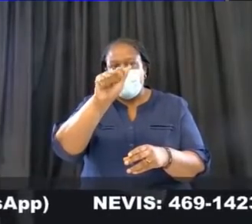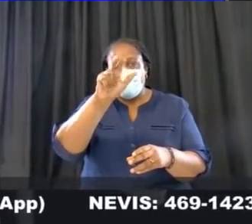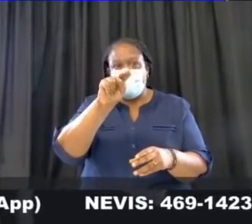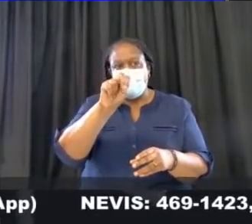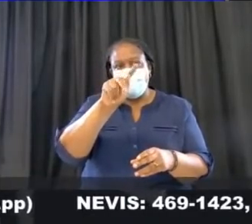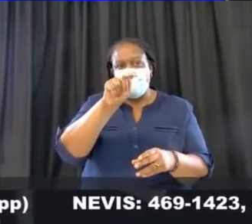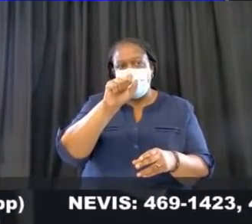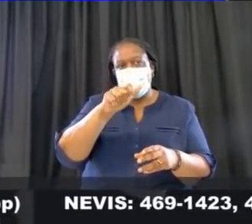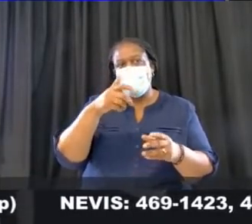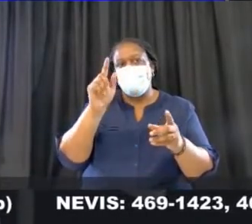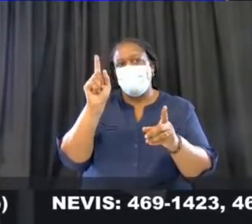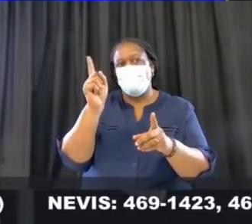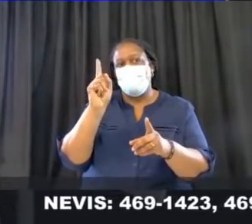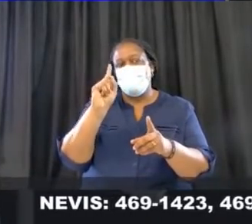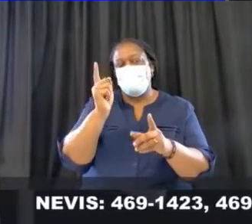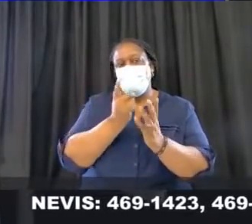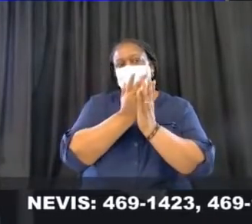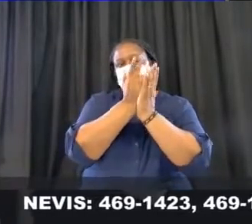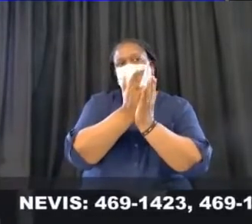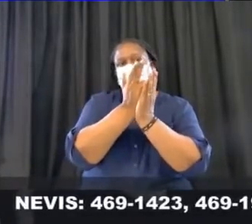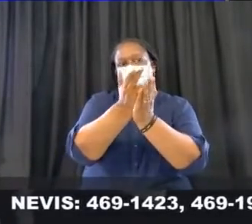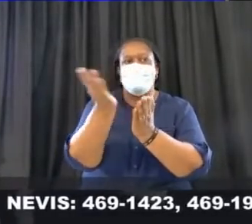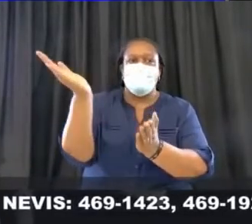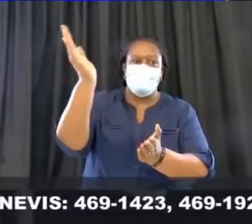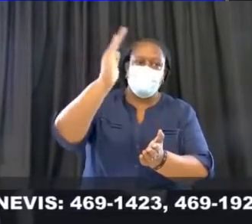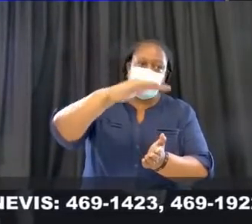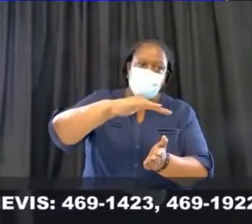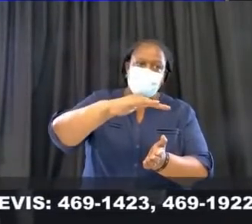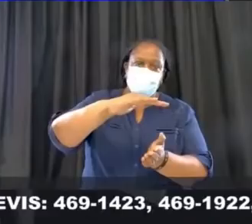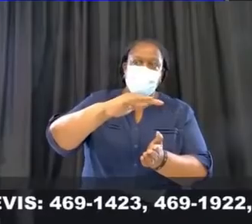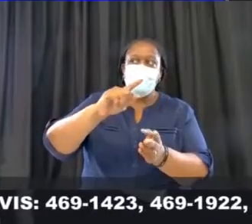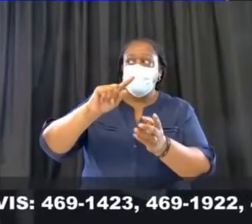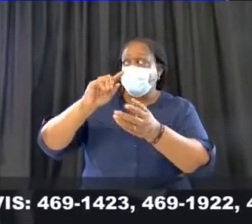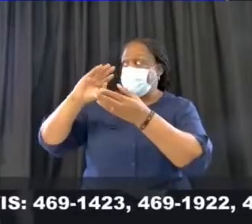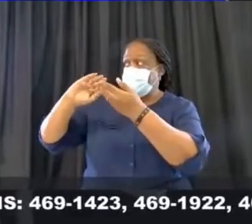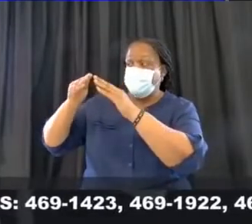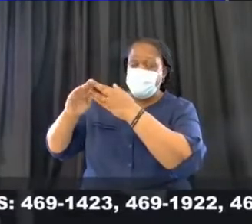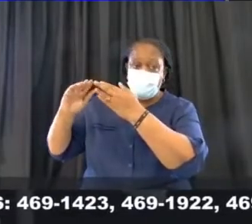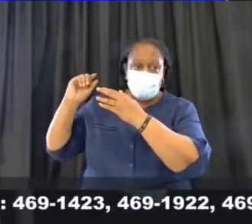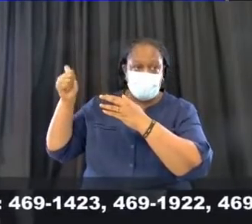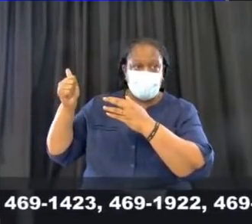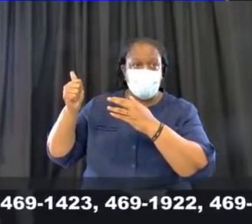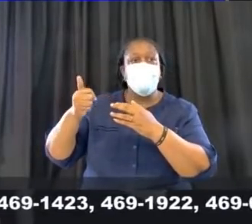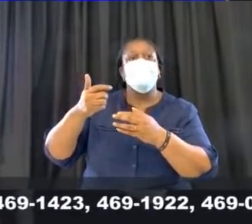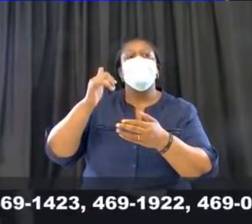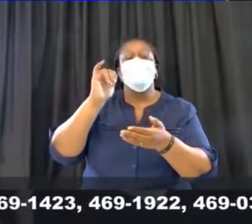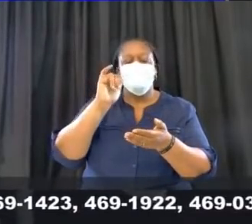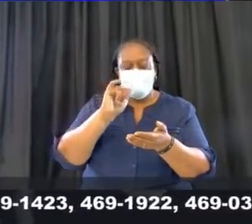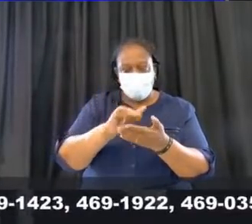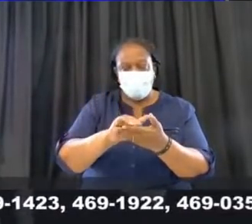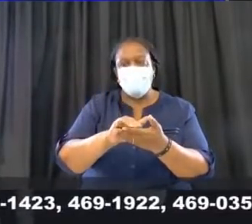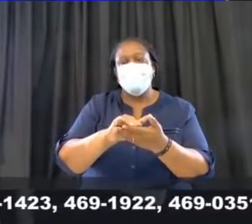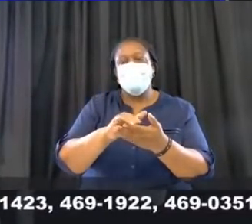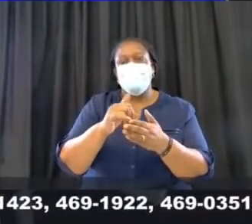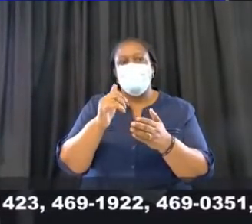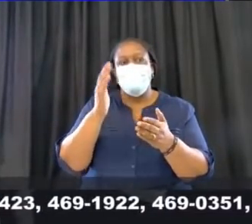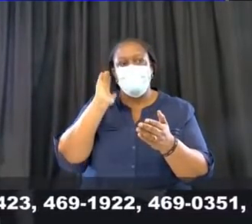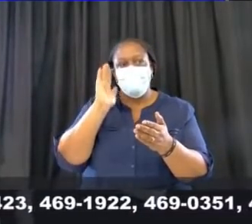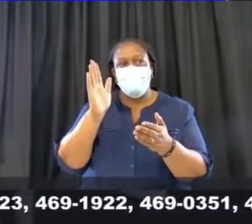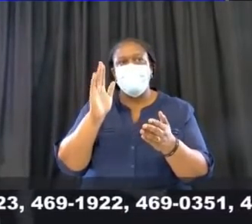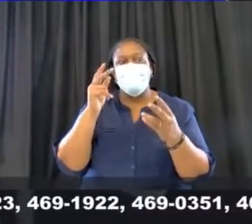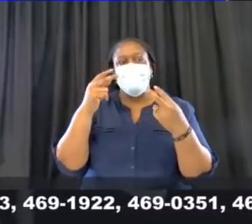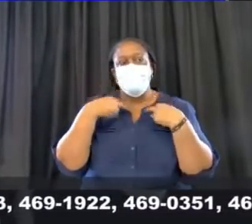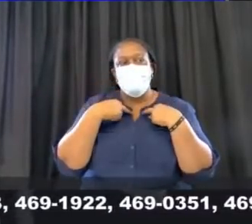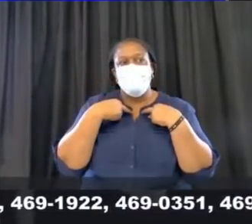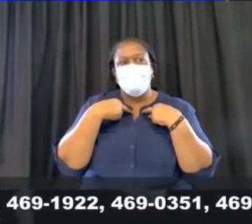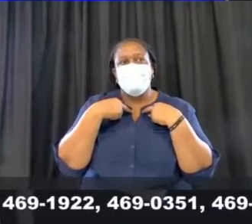bubble. So as we have been hearing over the airways and also through the announcements being made by the